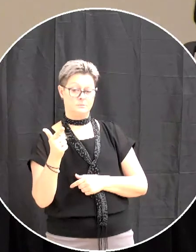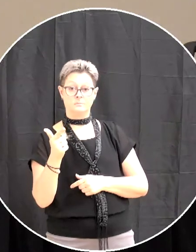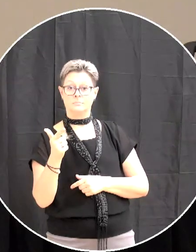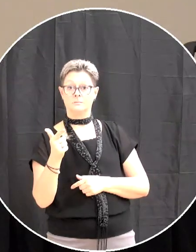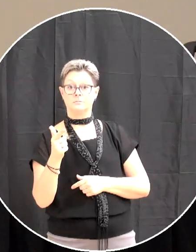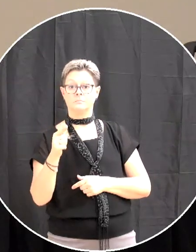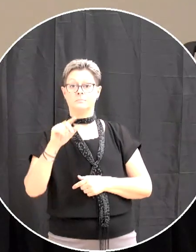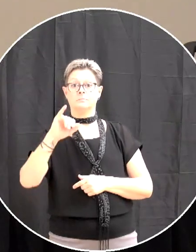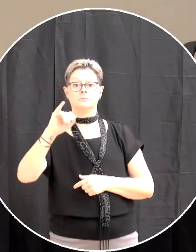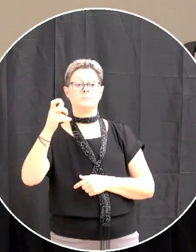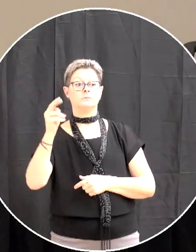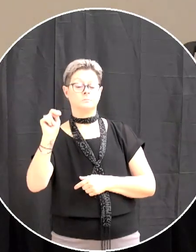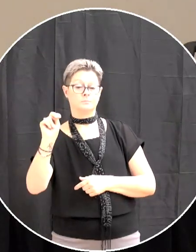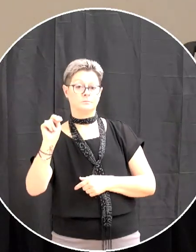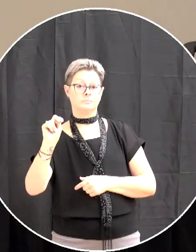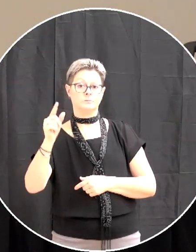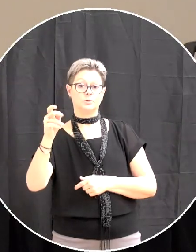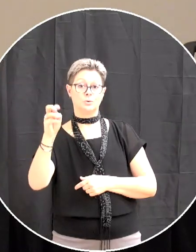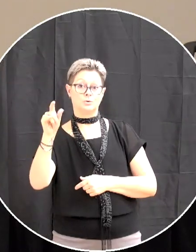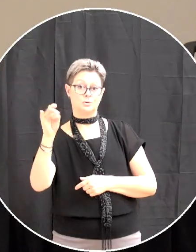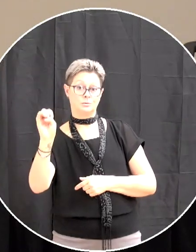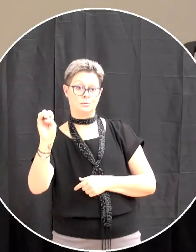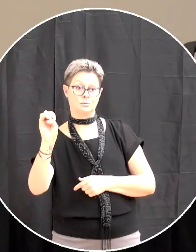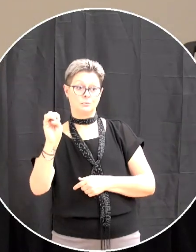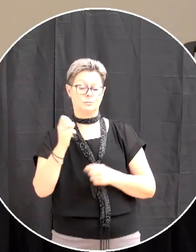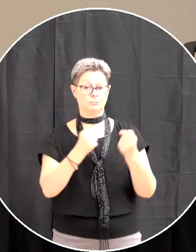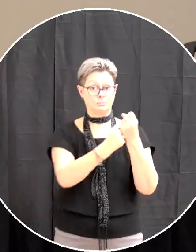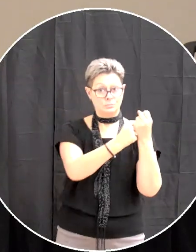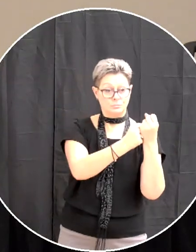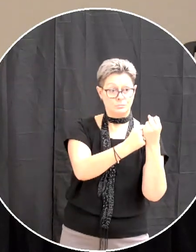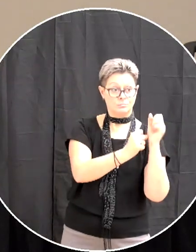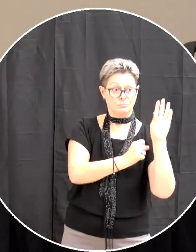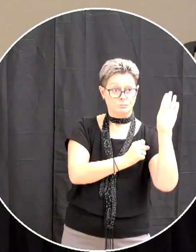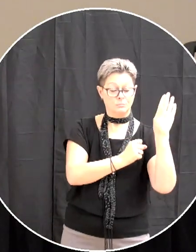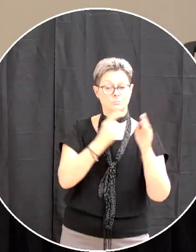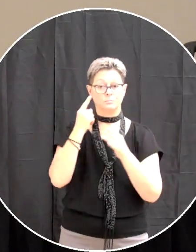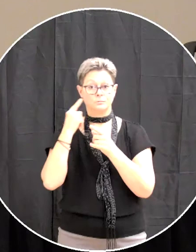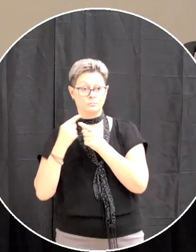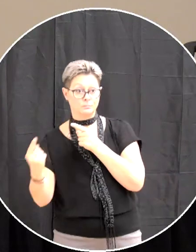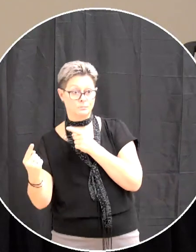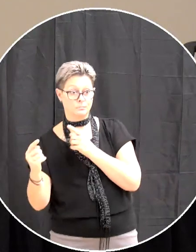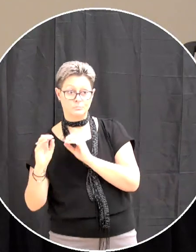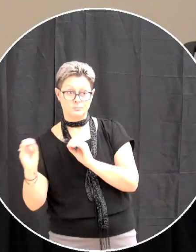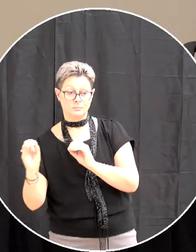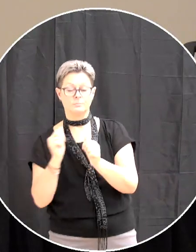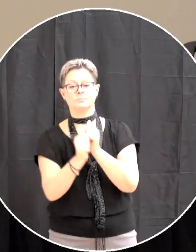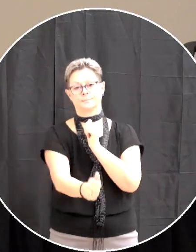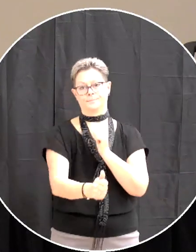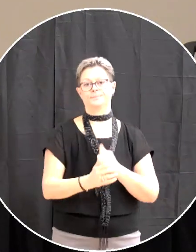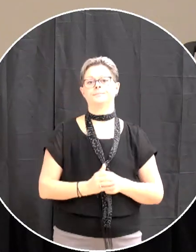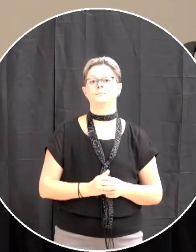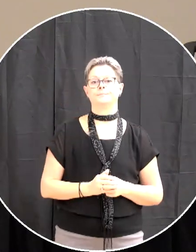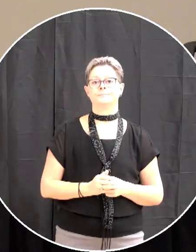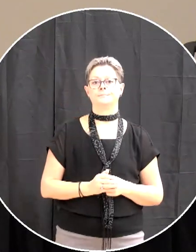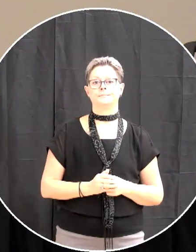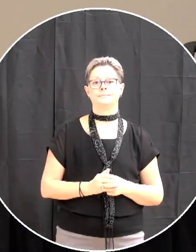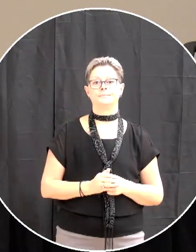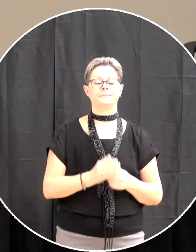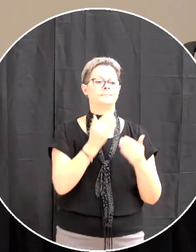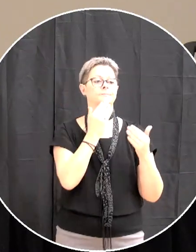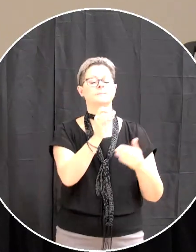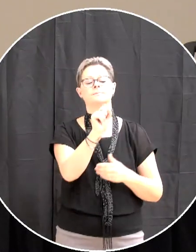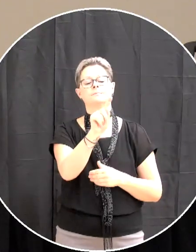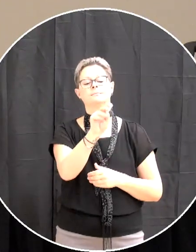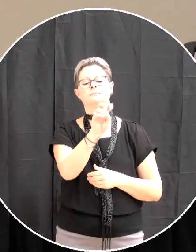John George. All in favor? Those against? Motion carries. Thank you, Steve, for